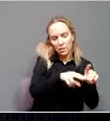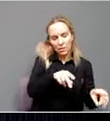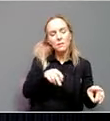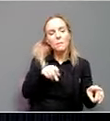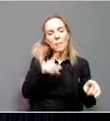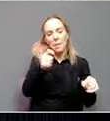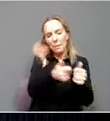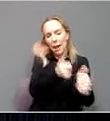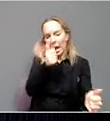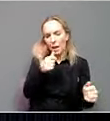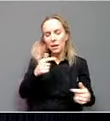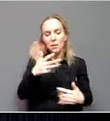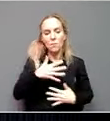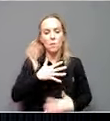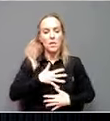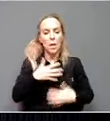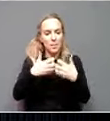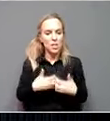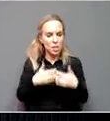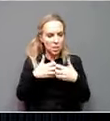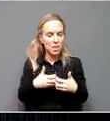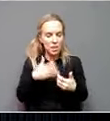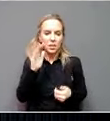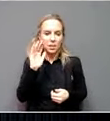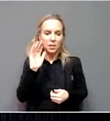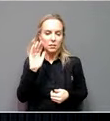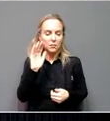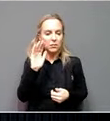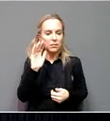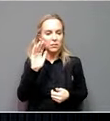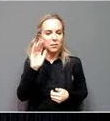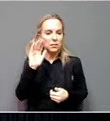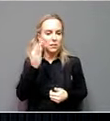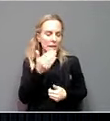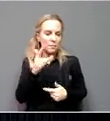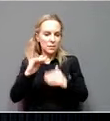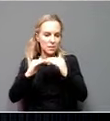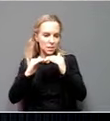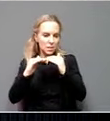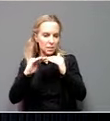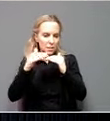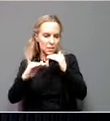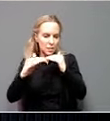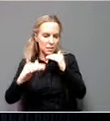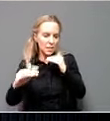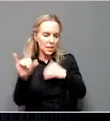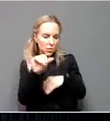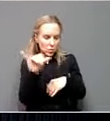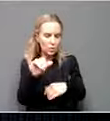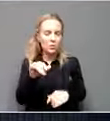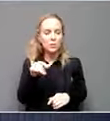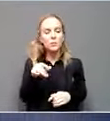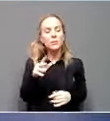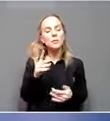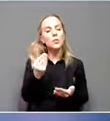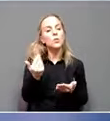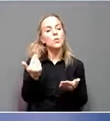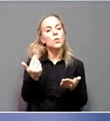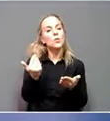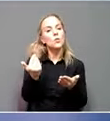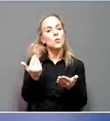ventilators also appear fairly steady. We have not been able to get a new average of hospitalization